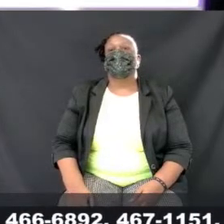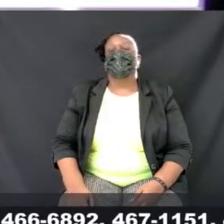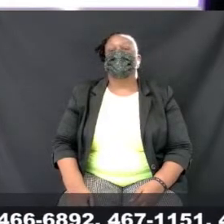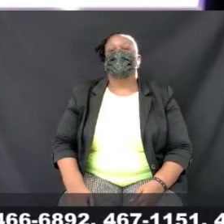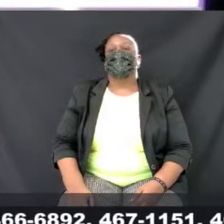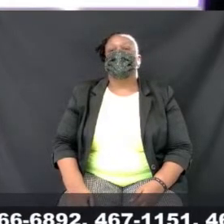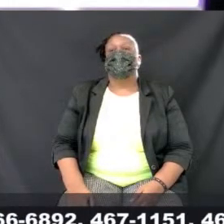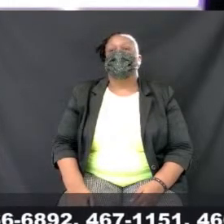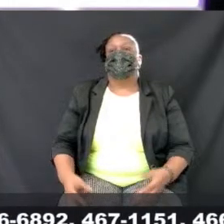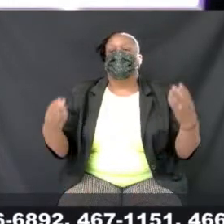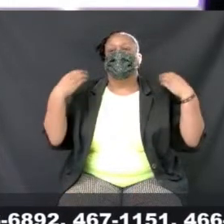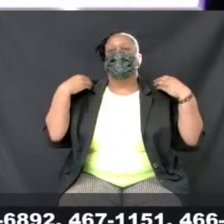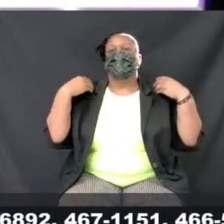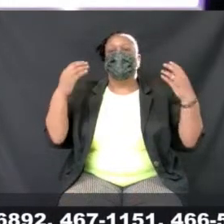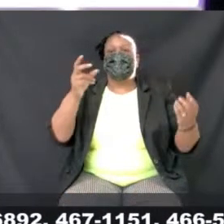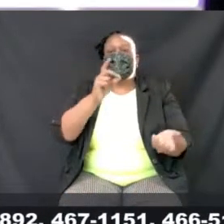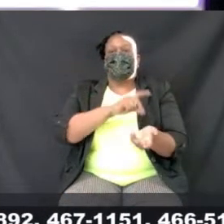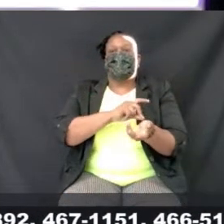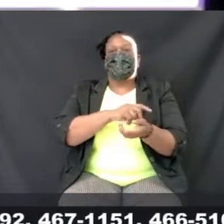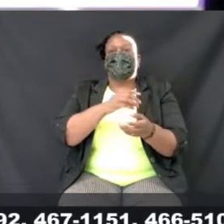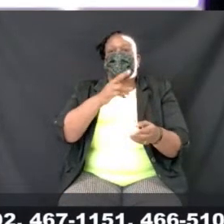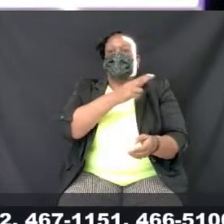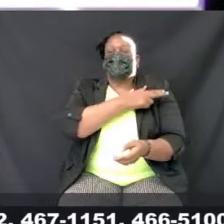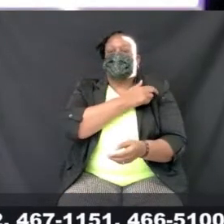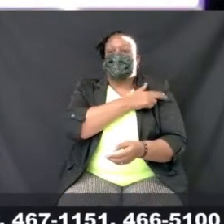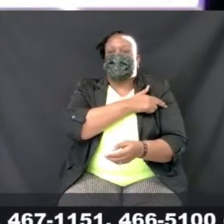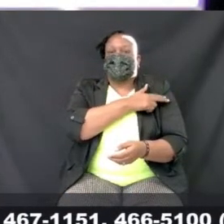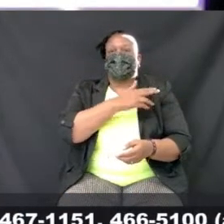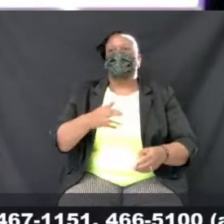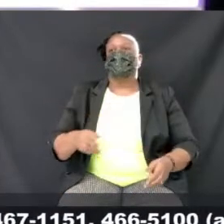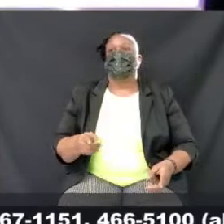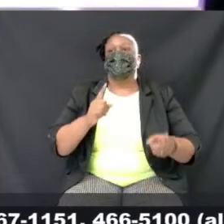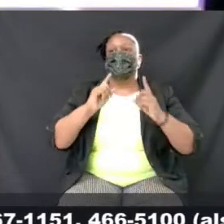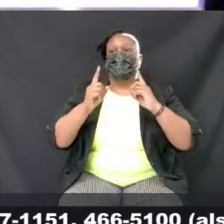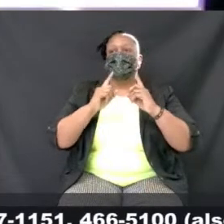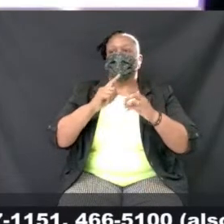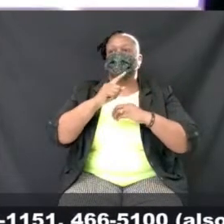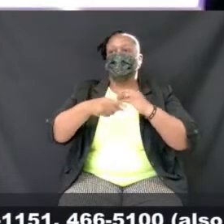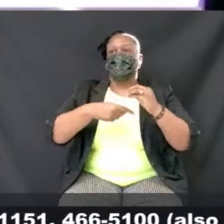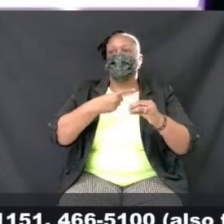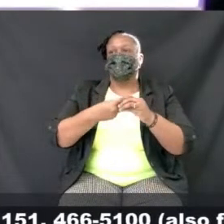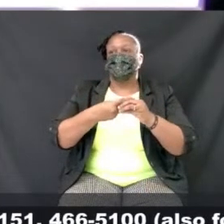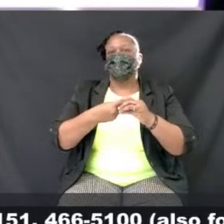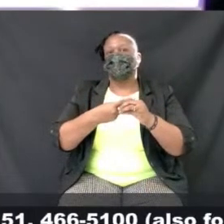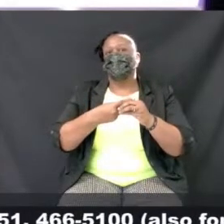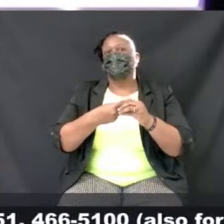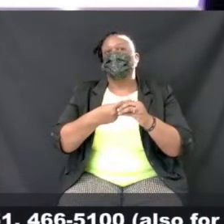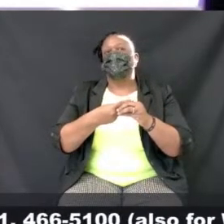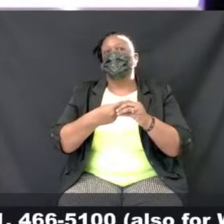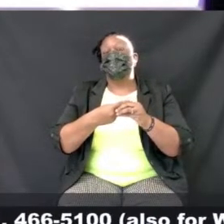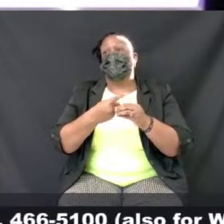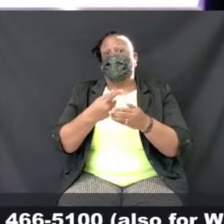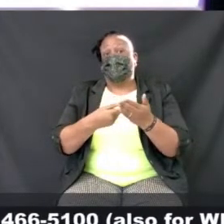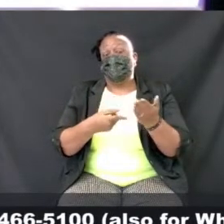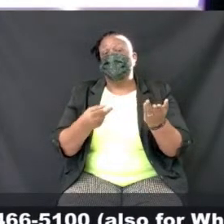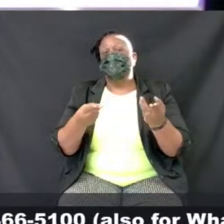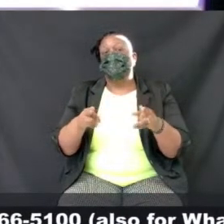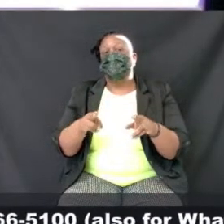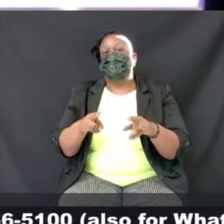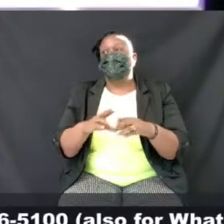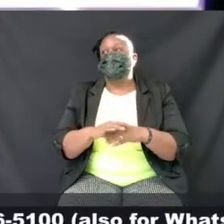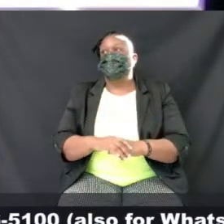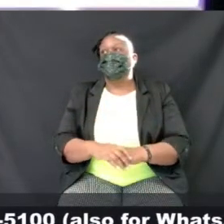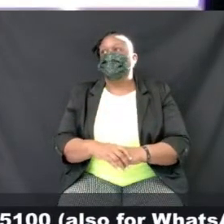General Hospital. Dr. Wilkinson will be presenting us today with the Health Emergency Operations